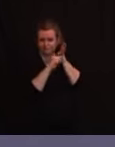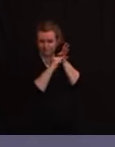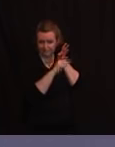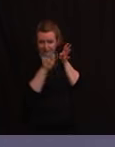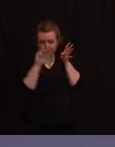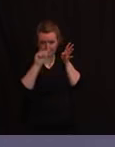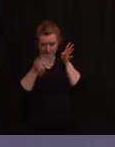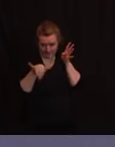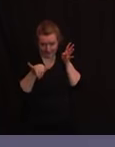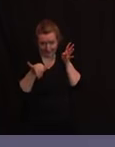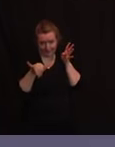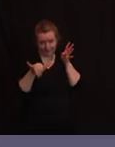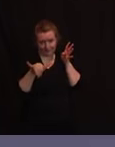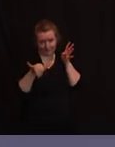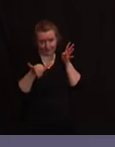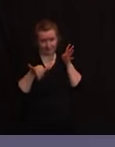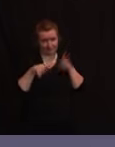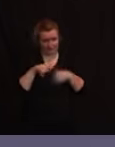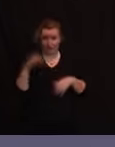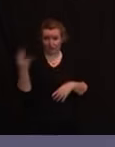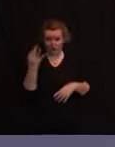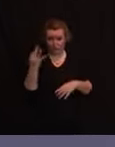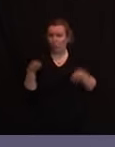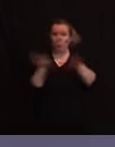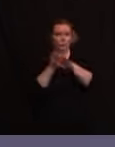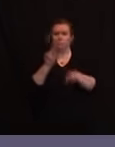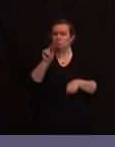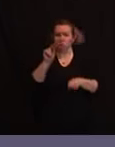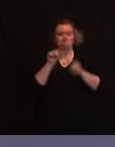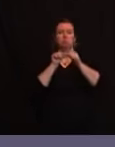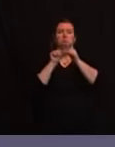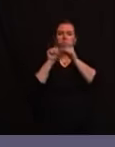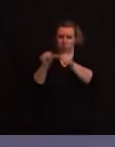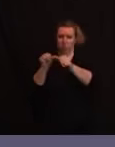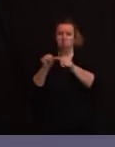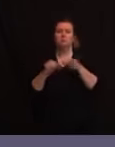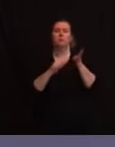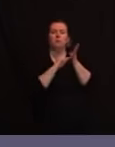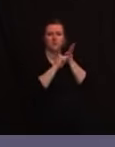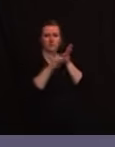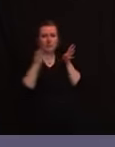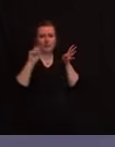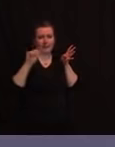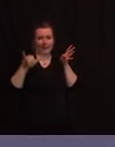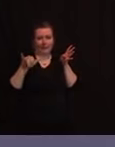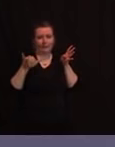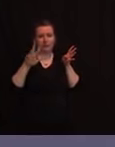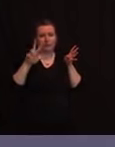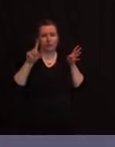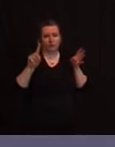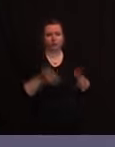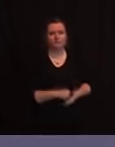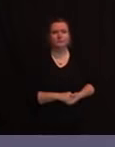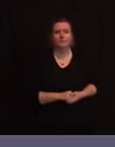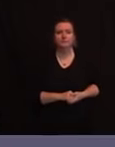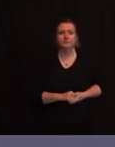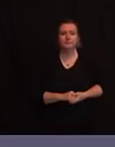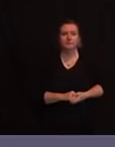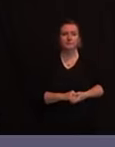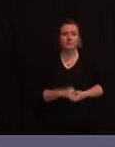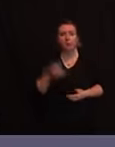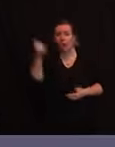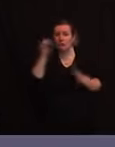commitment in New Jersey from FEMA for those 2 sites is through May 31st. I can't speak to whether or not that's different in other states, but